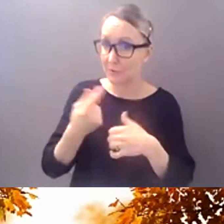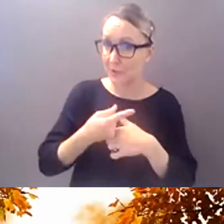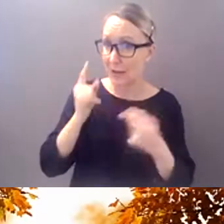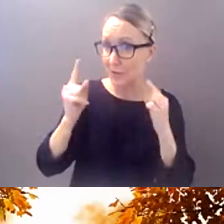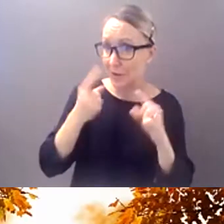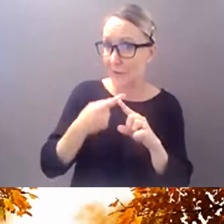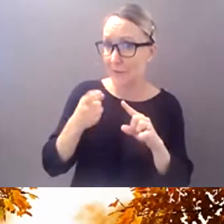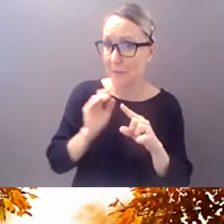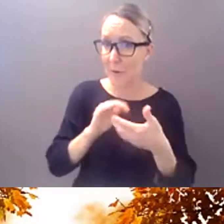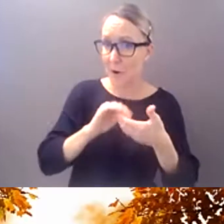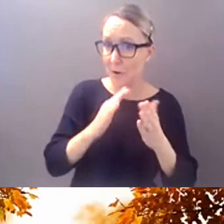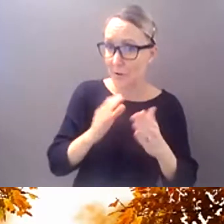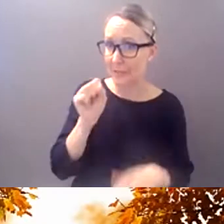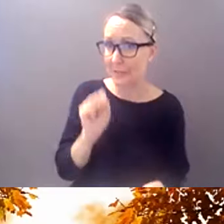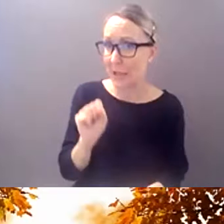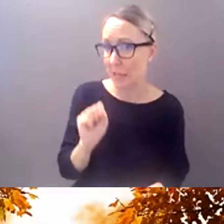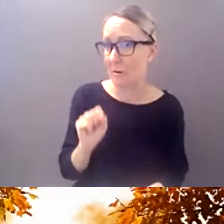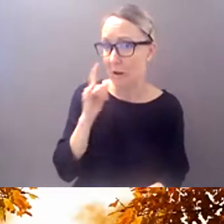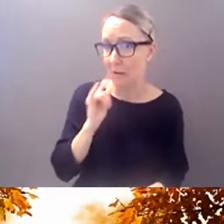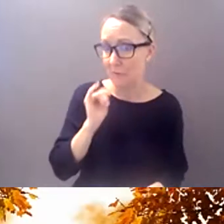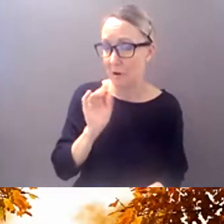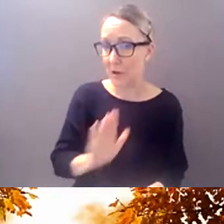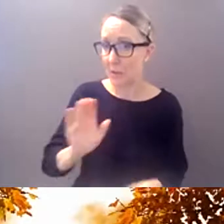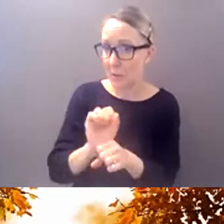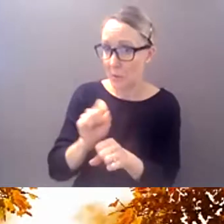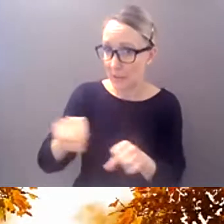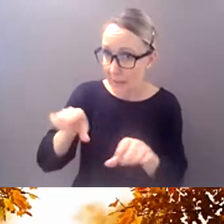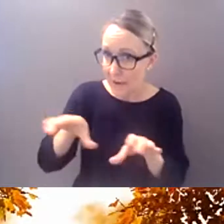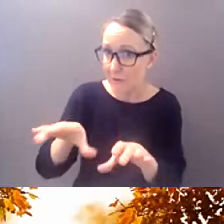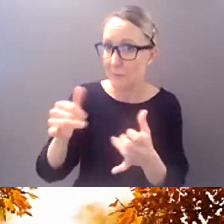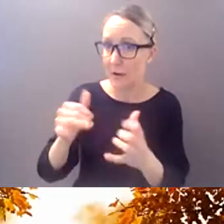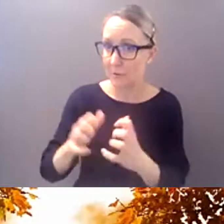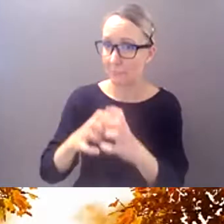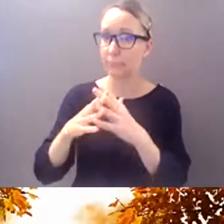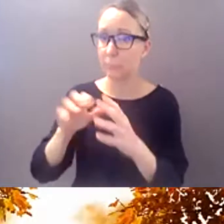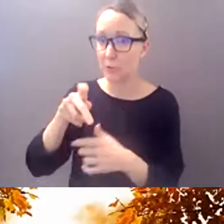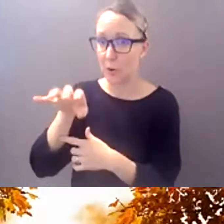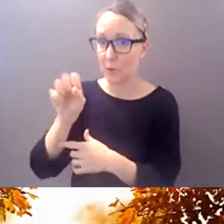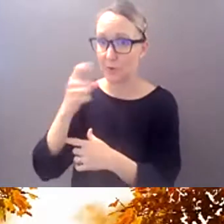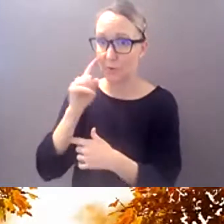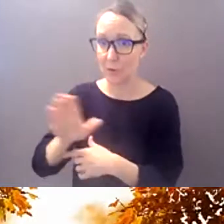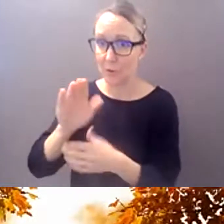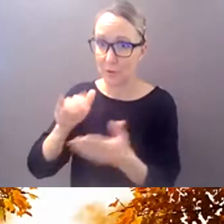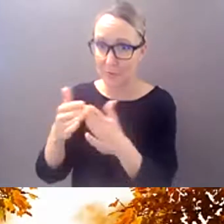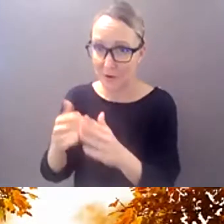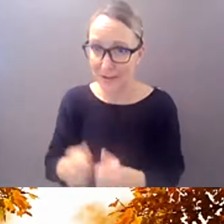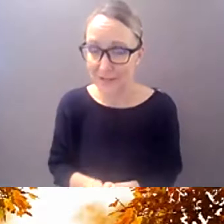Southern California about the work they've done to build out spokes or different service offerings in their communities. And